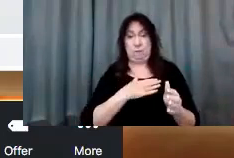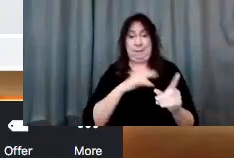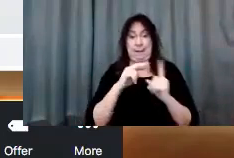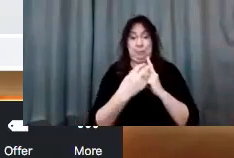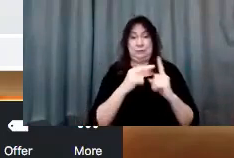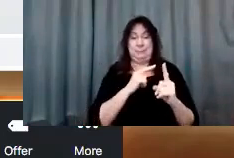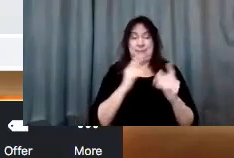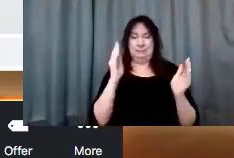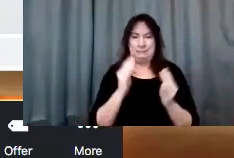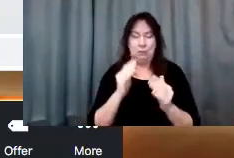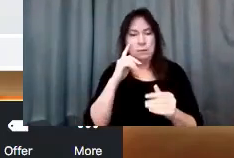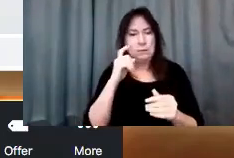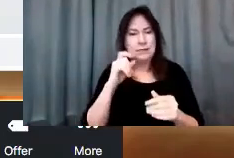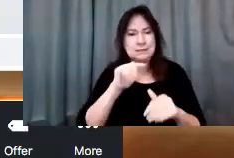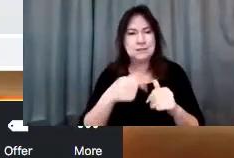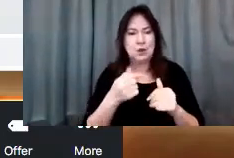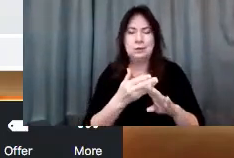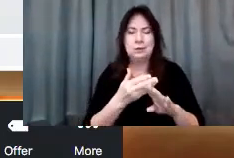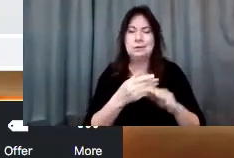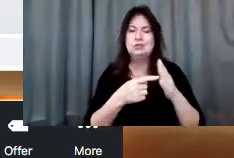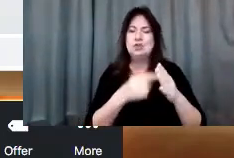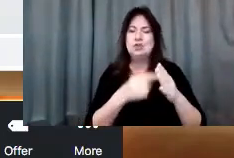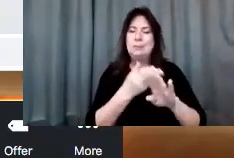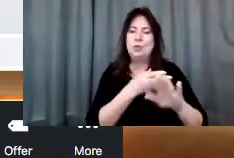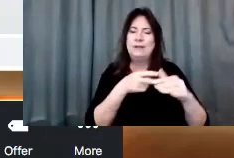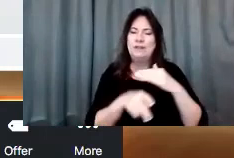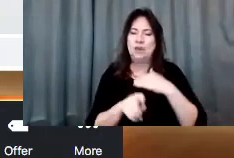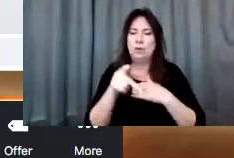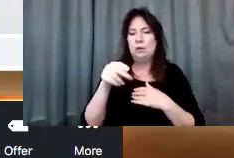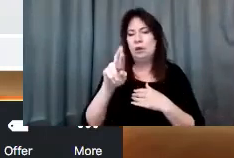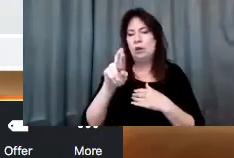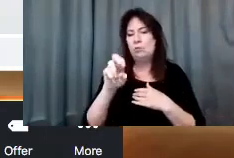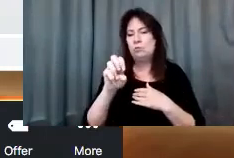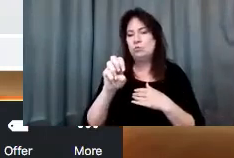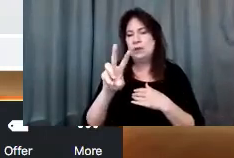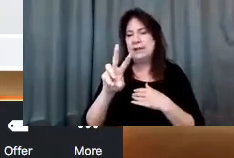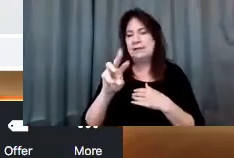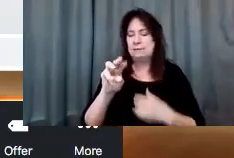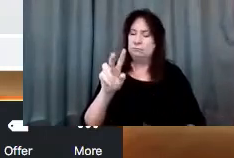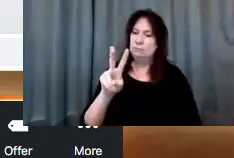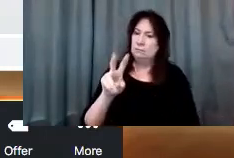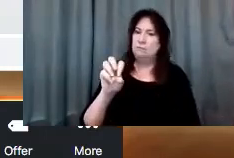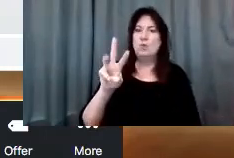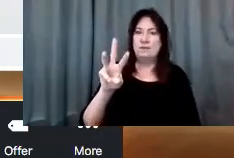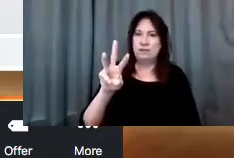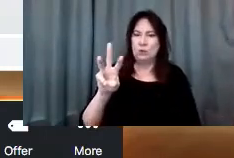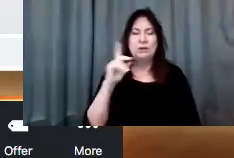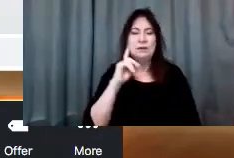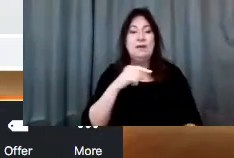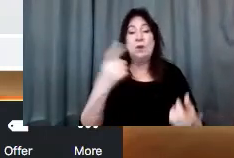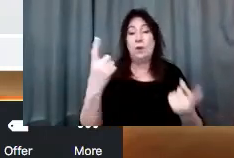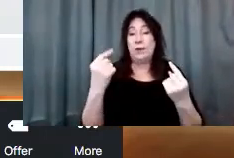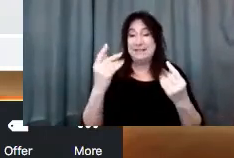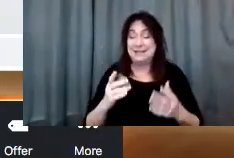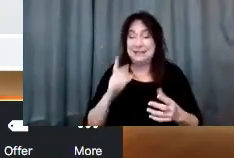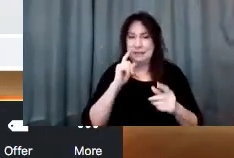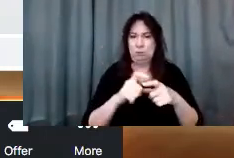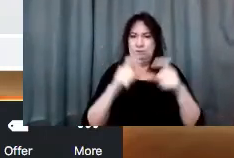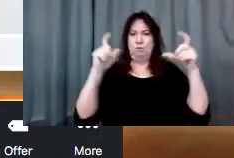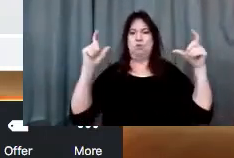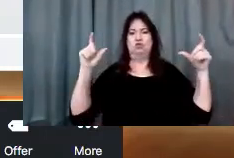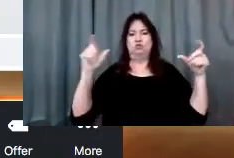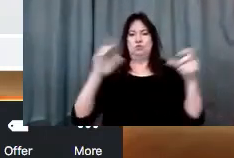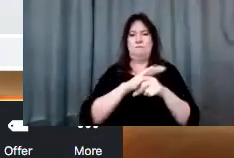only showing a preview mode. If we were in the attendee role, this would be taking up the full screen.